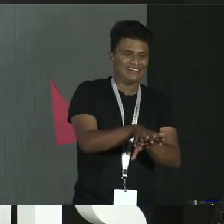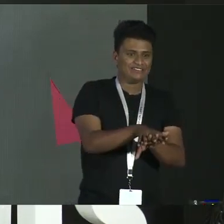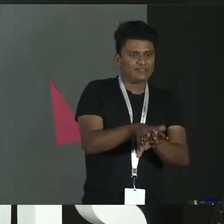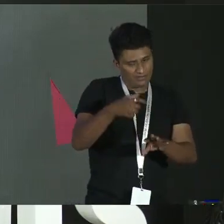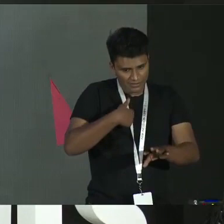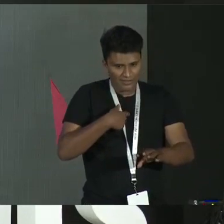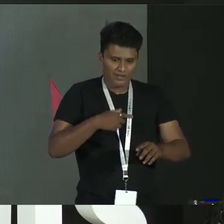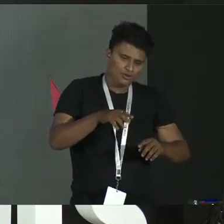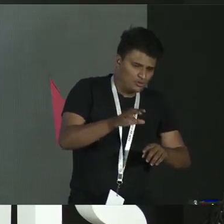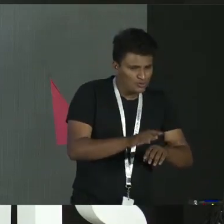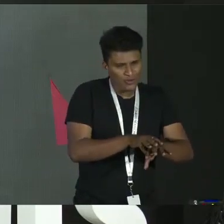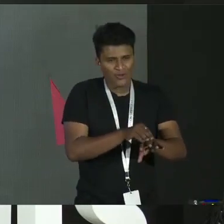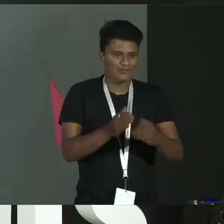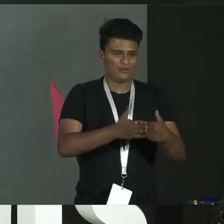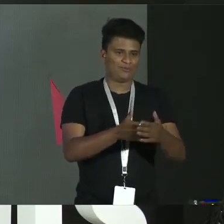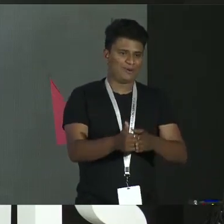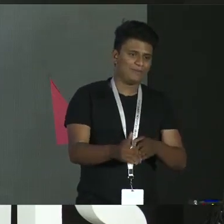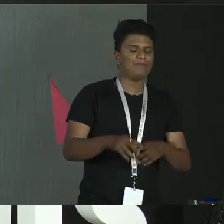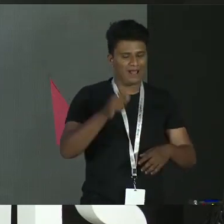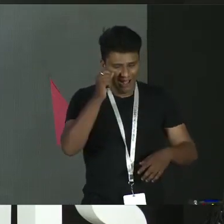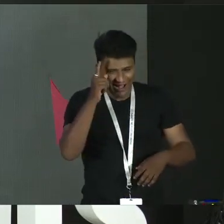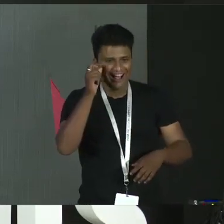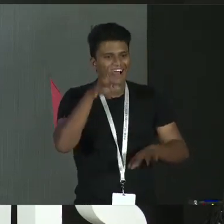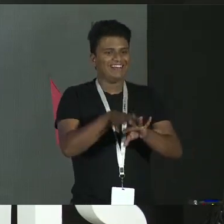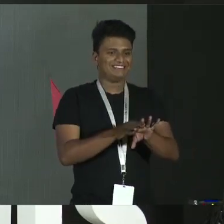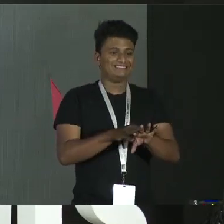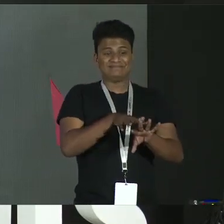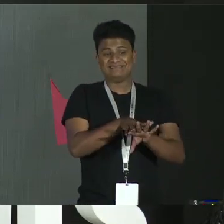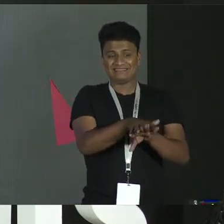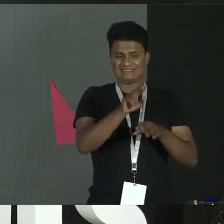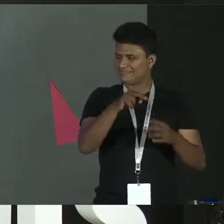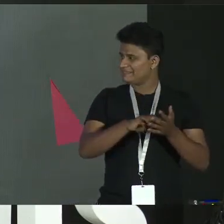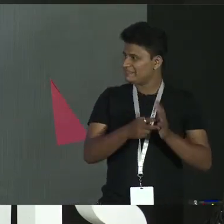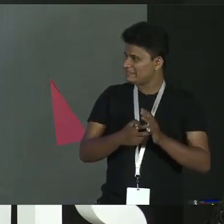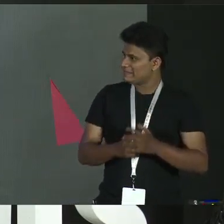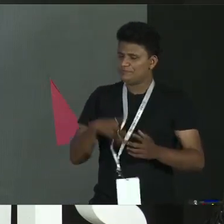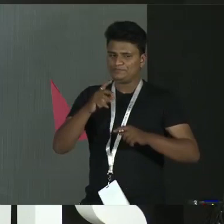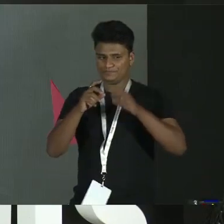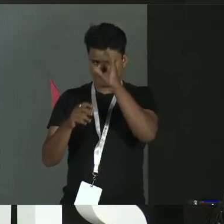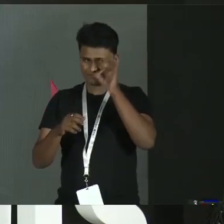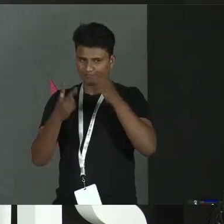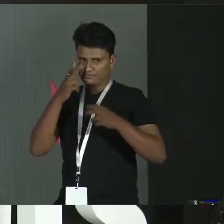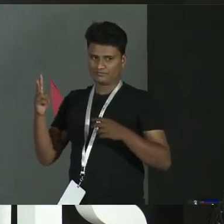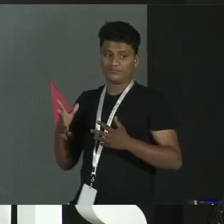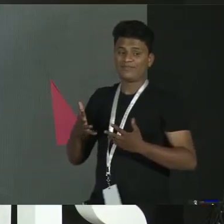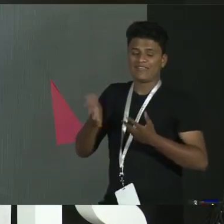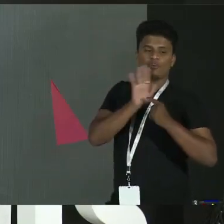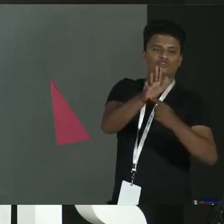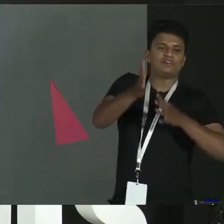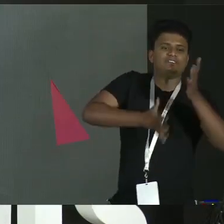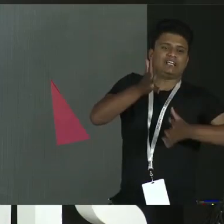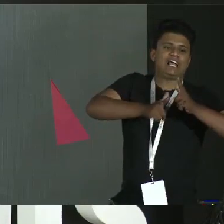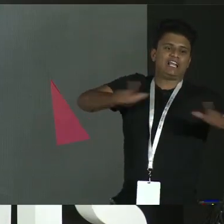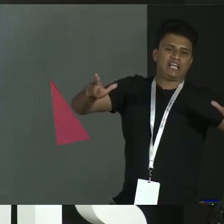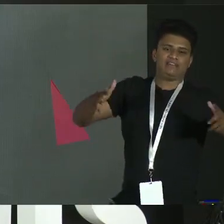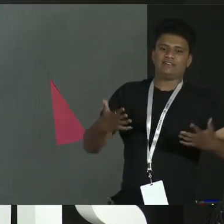how it works, and that's what inclusion looks like. We also have a video that shows sign language,